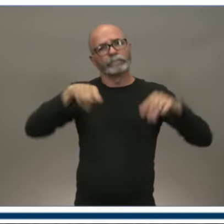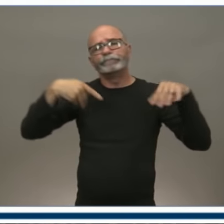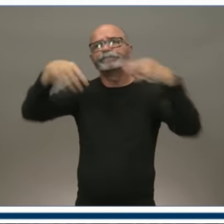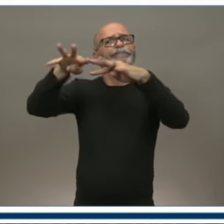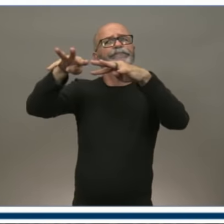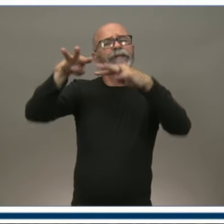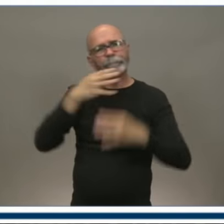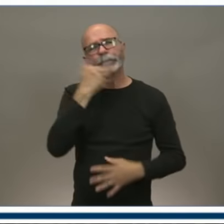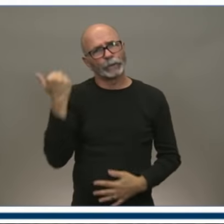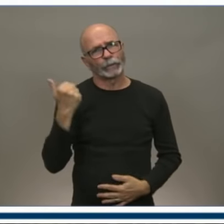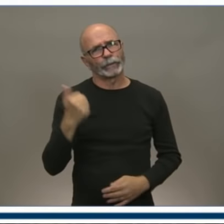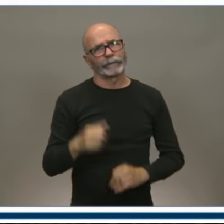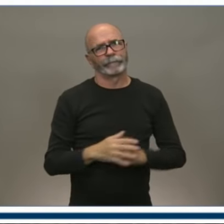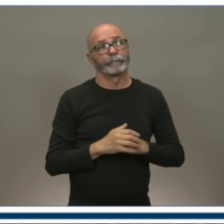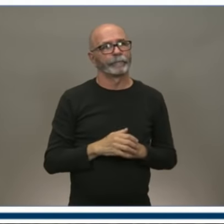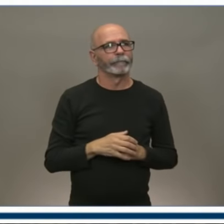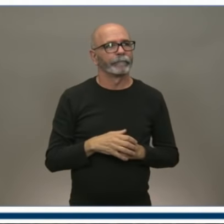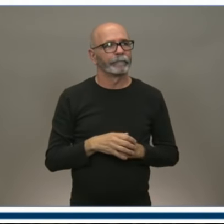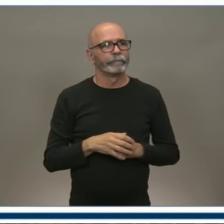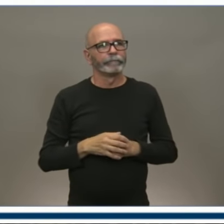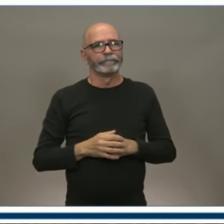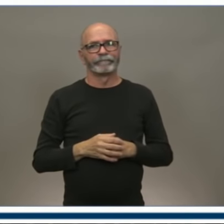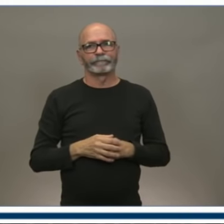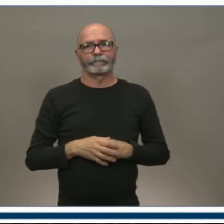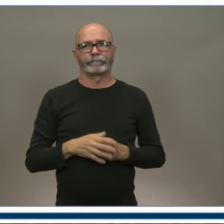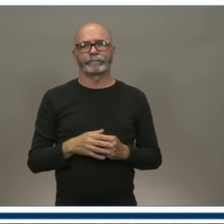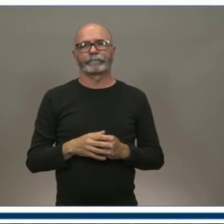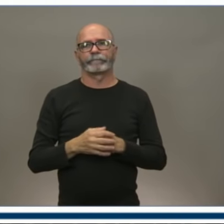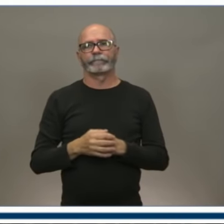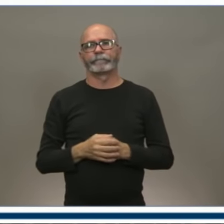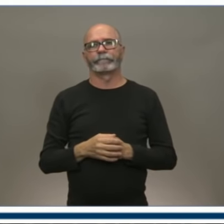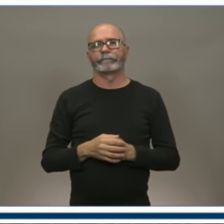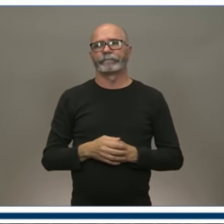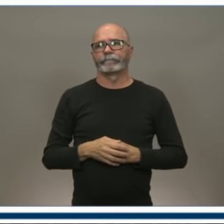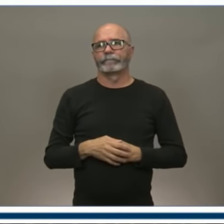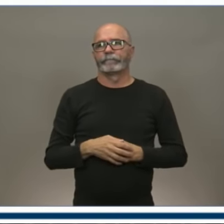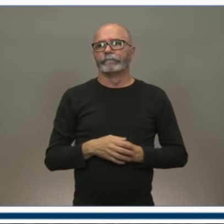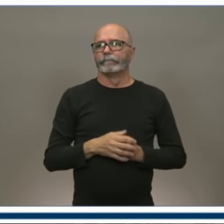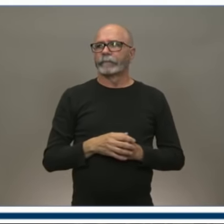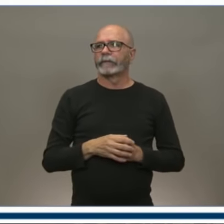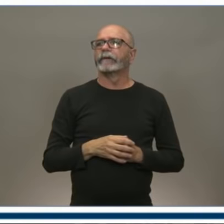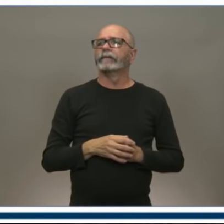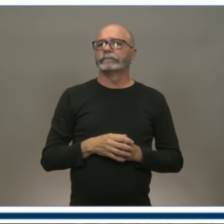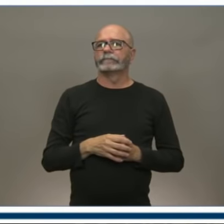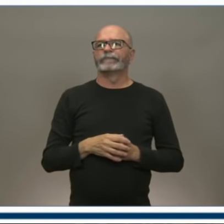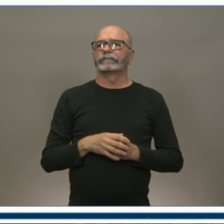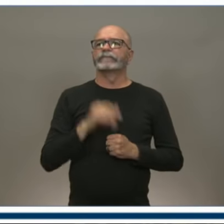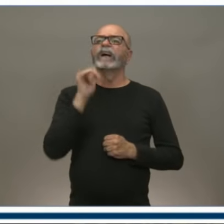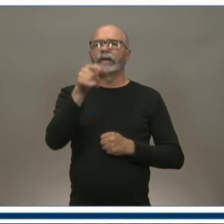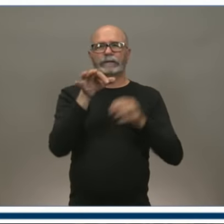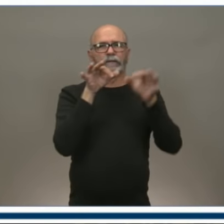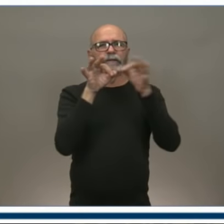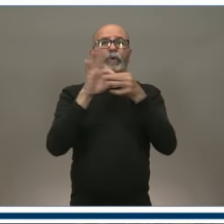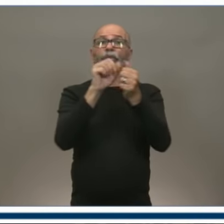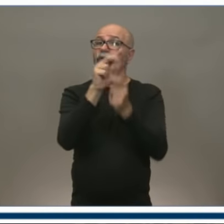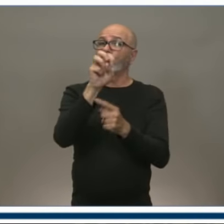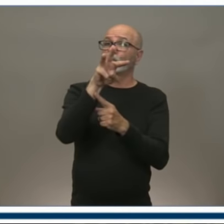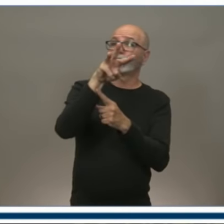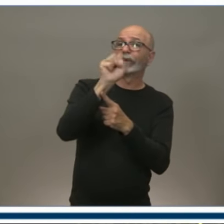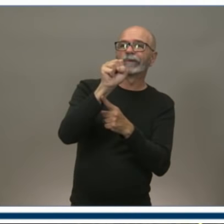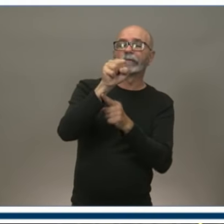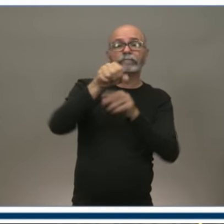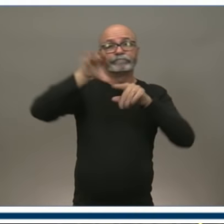difference between a tightly controlled news conference and debate in the House. I wondered why you felt, why you feel that elected